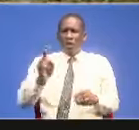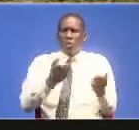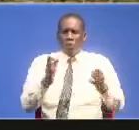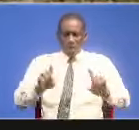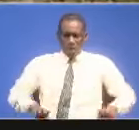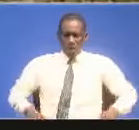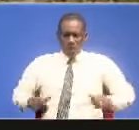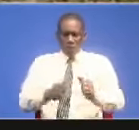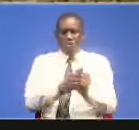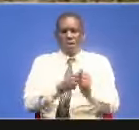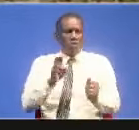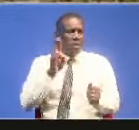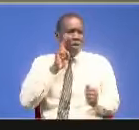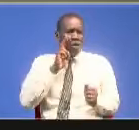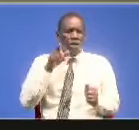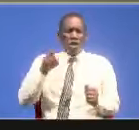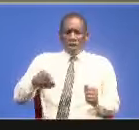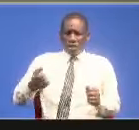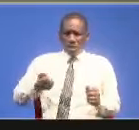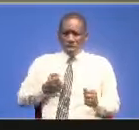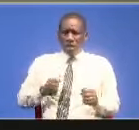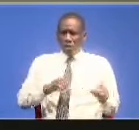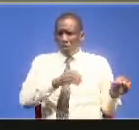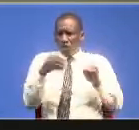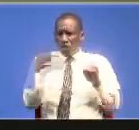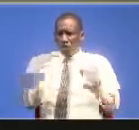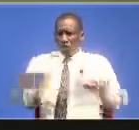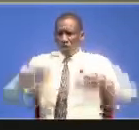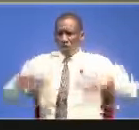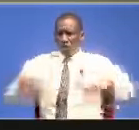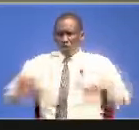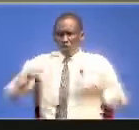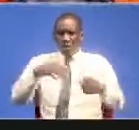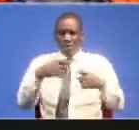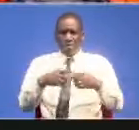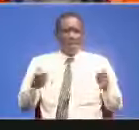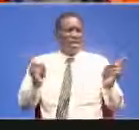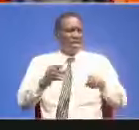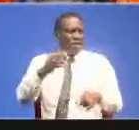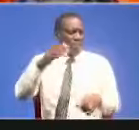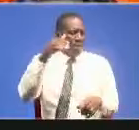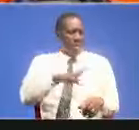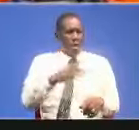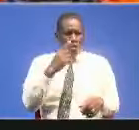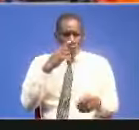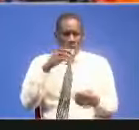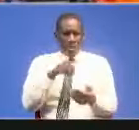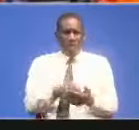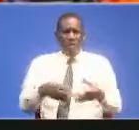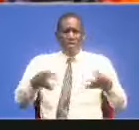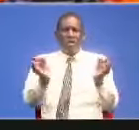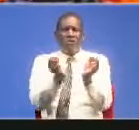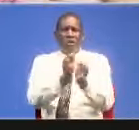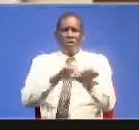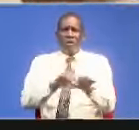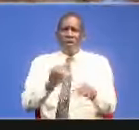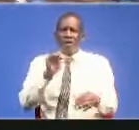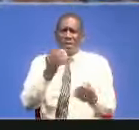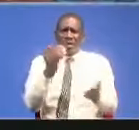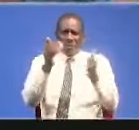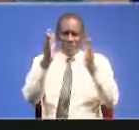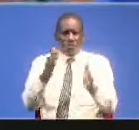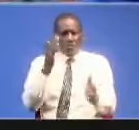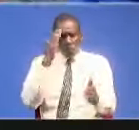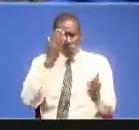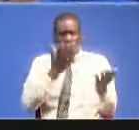family says Moipen walked out of a common playing area but never returned home. The family is now appealing to anyone who knows